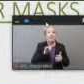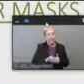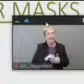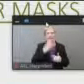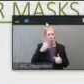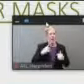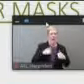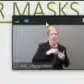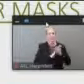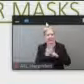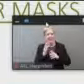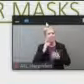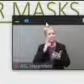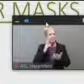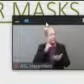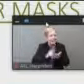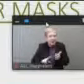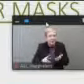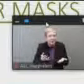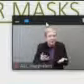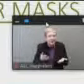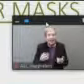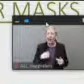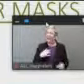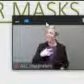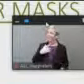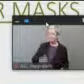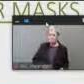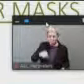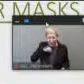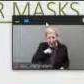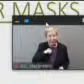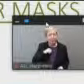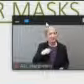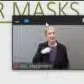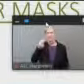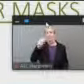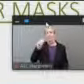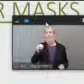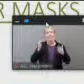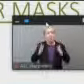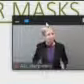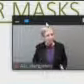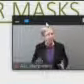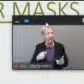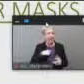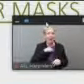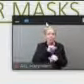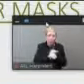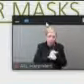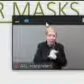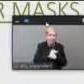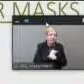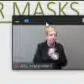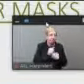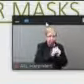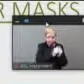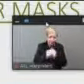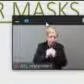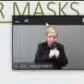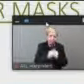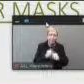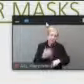cabinet secretary, and this is, I'm just so proud to be a New Mexican and to be working to enhance